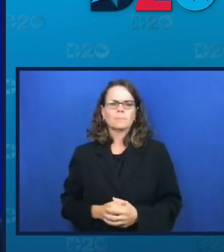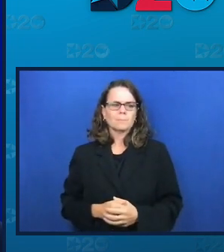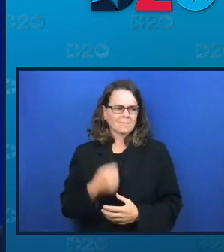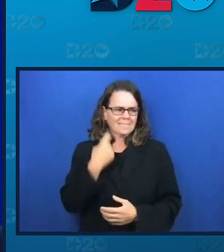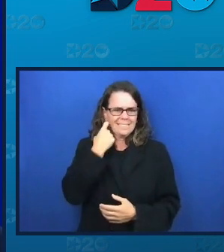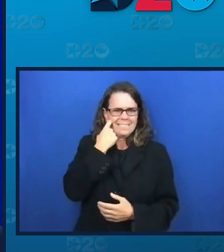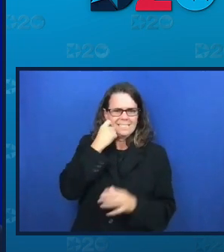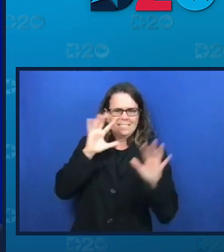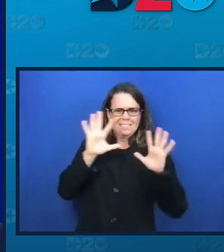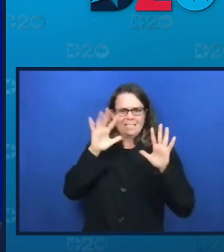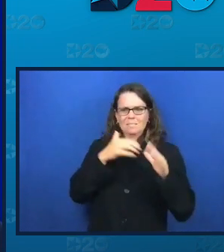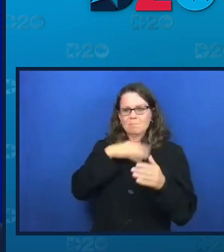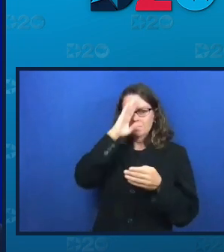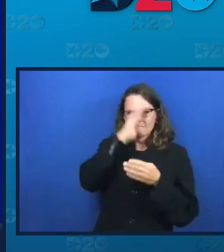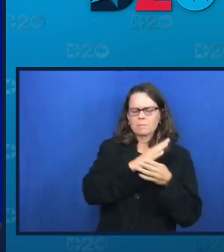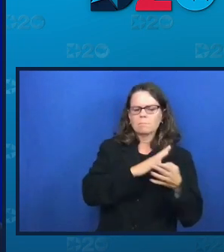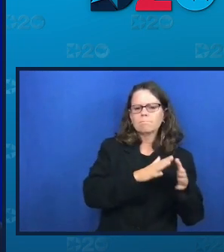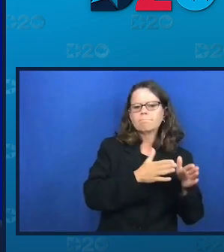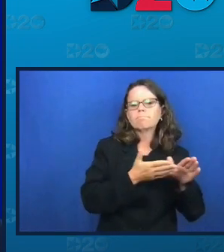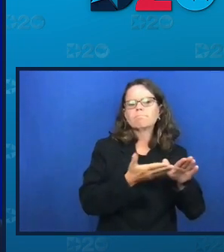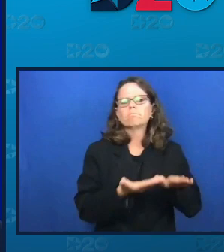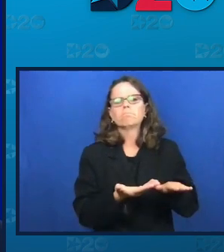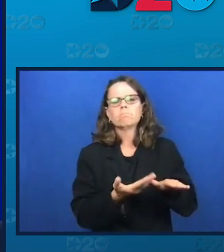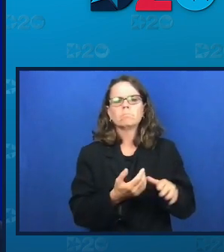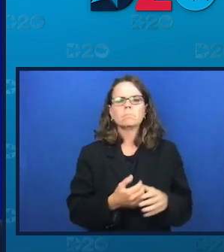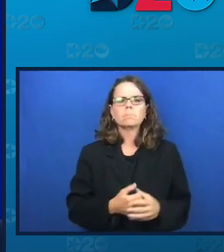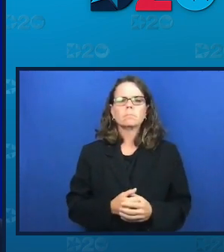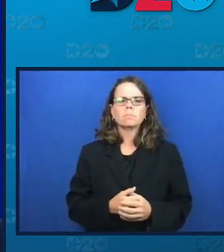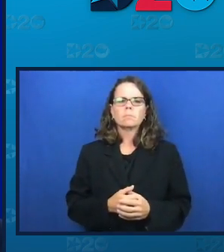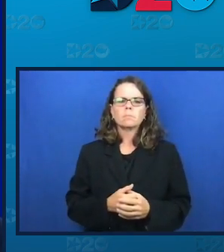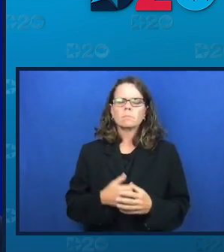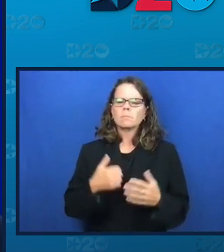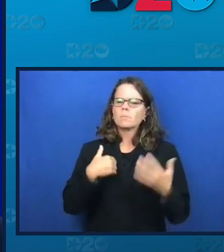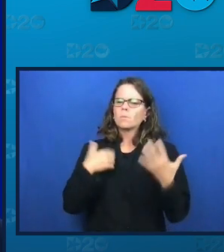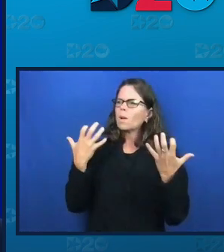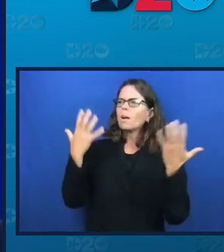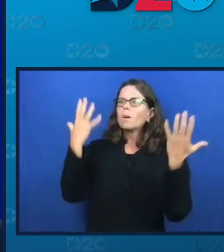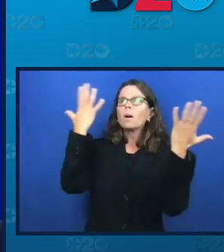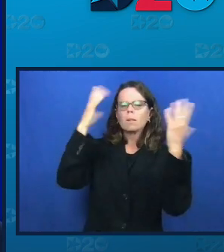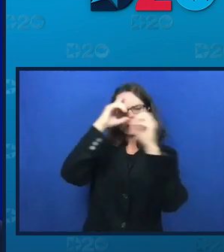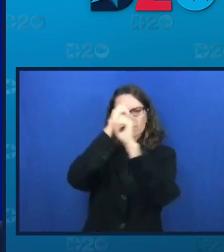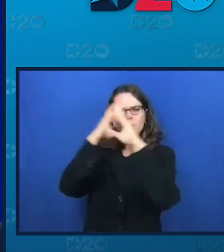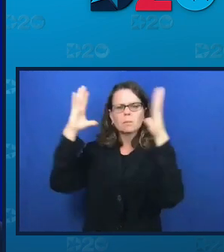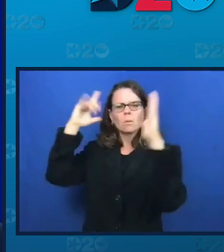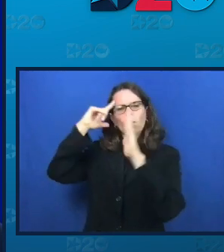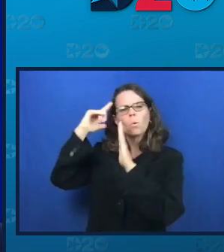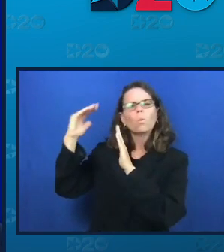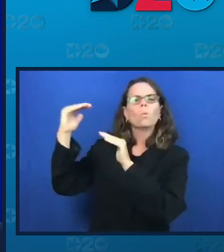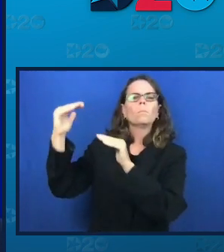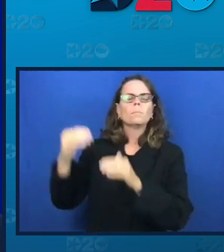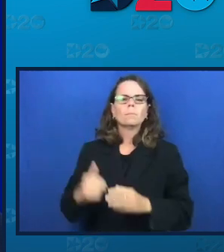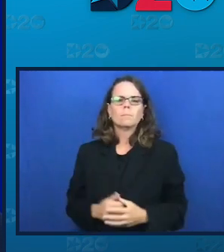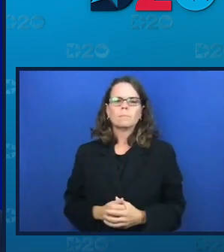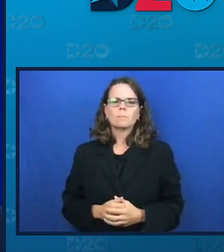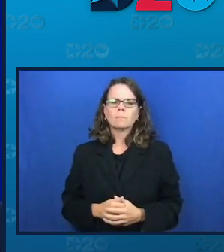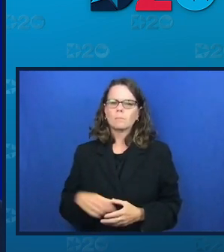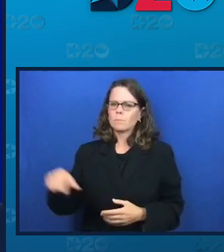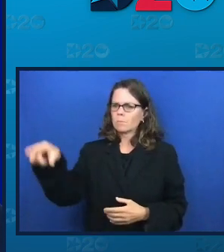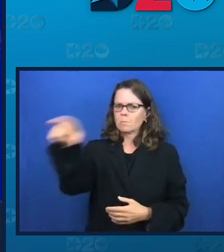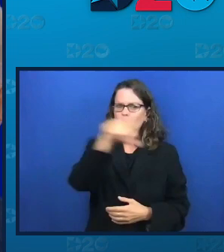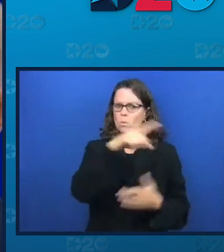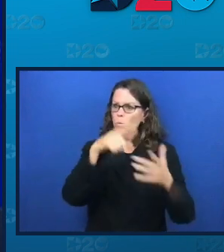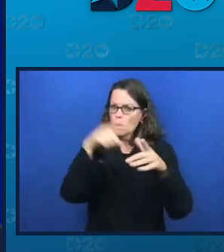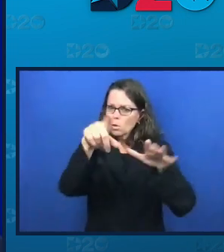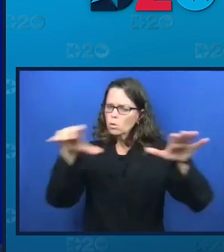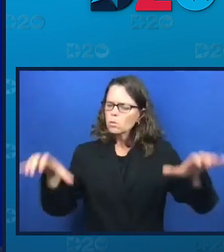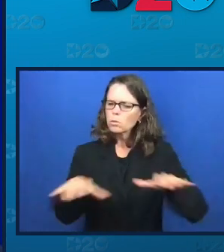I wanted some hope, because what you all did was astounding. I don't know if you all know this.